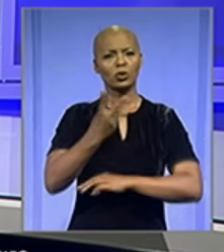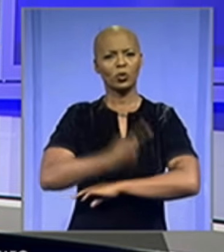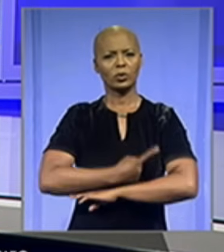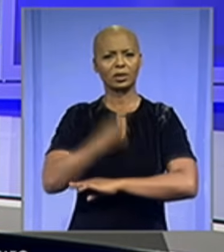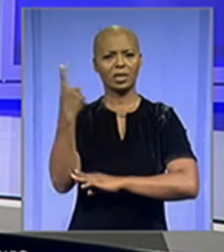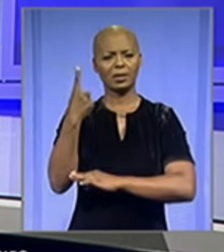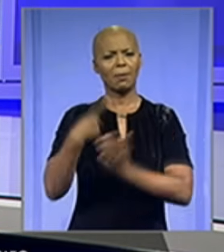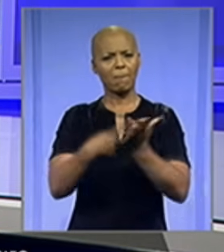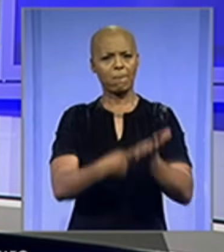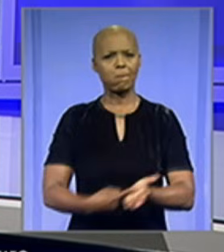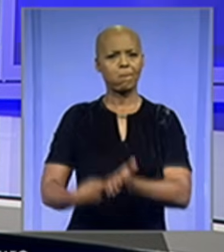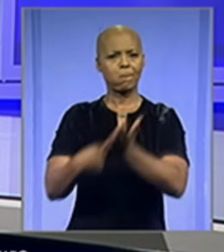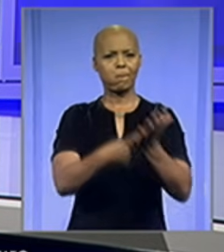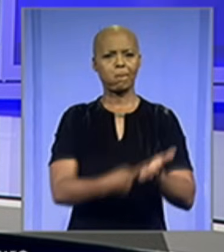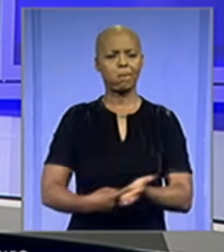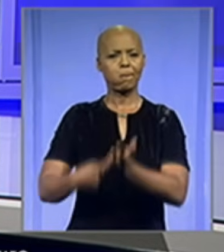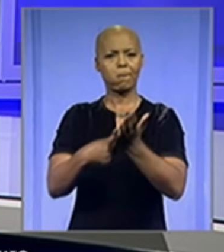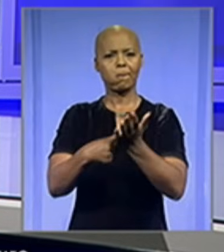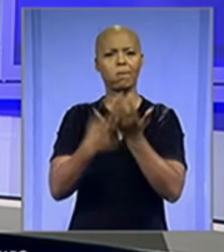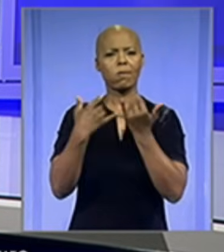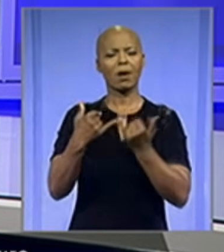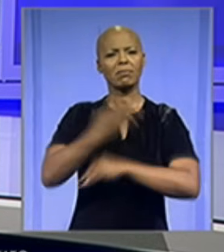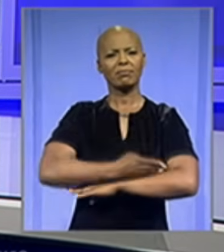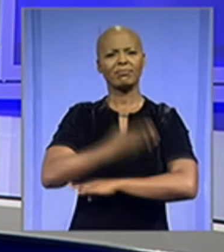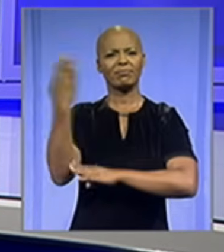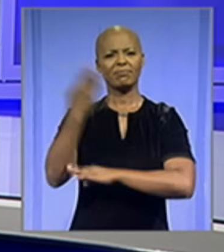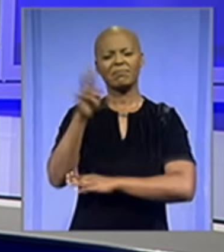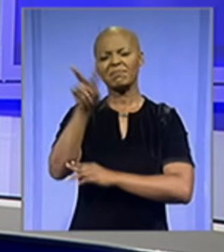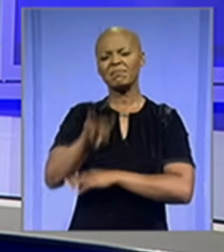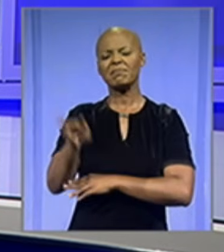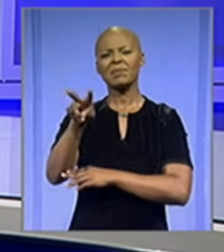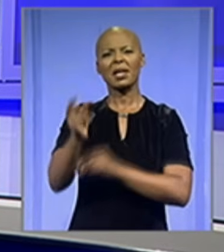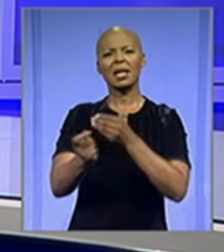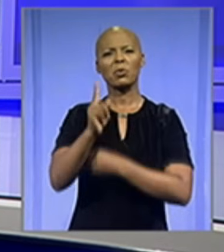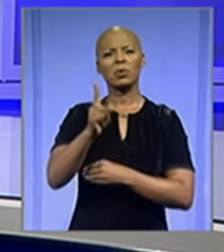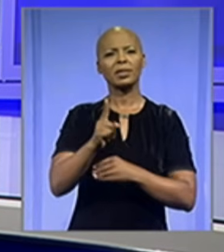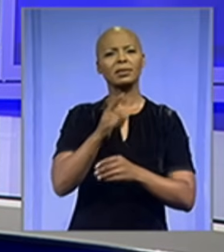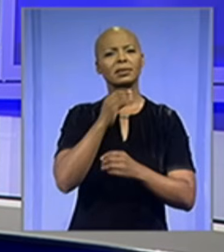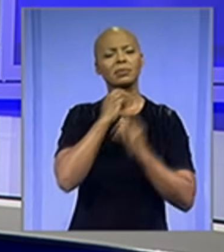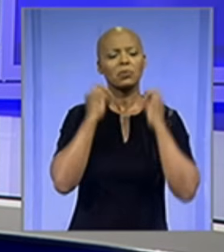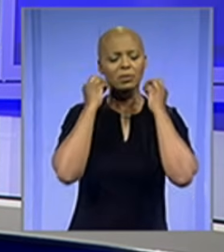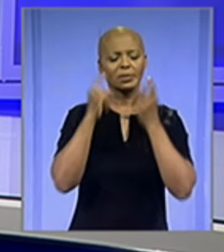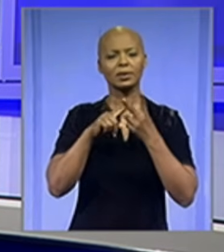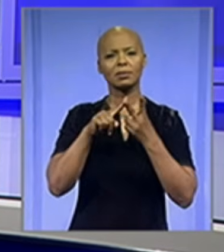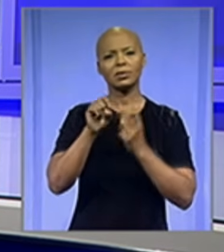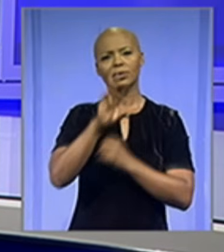etse tlhoko kwa legoreng la molelwane magareng ga Zimbabwe le Afrika Borwa.